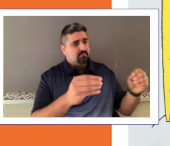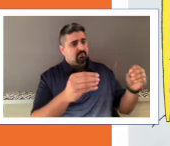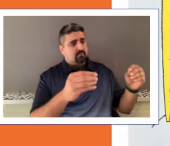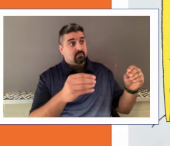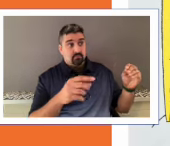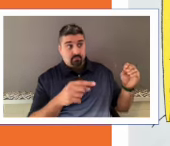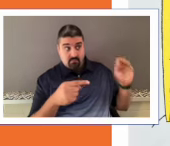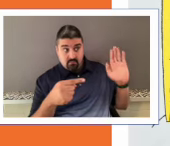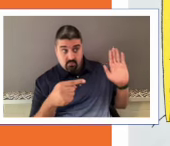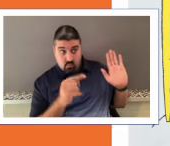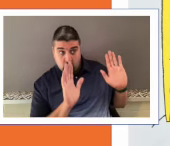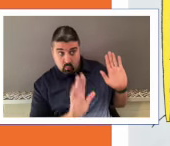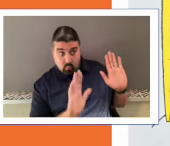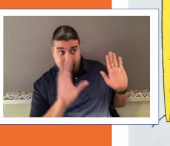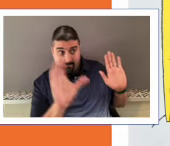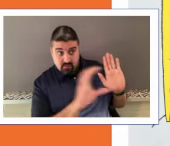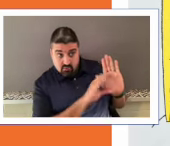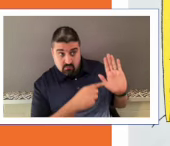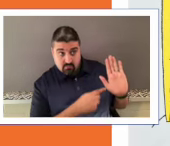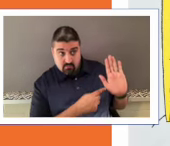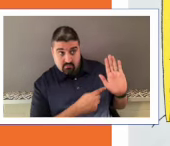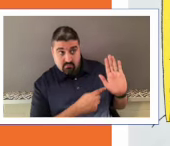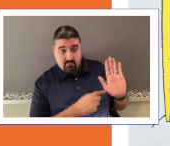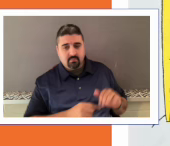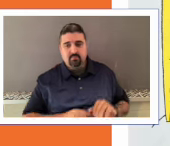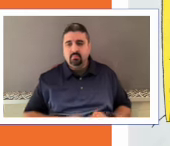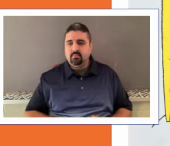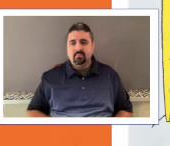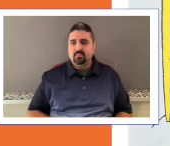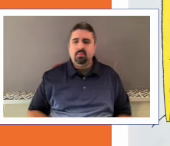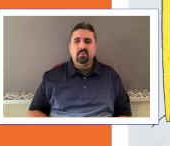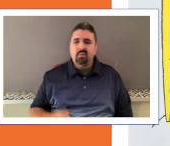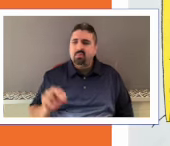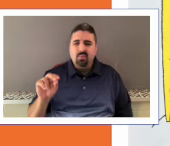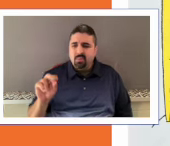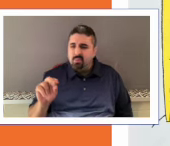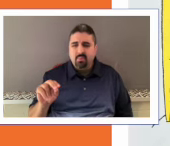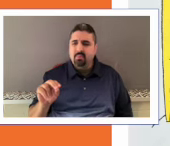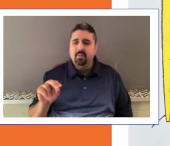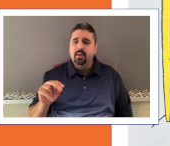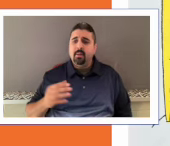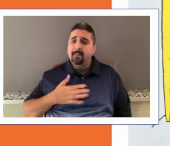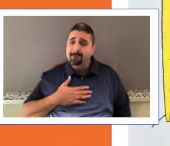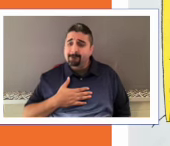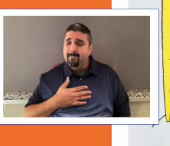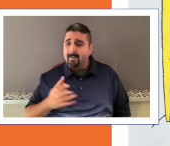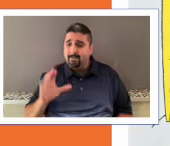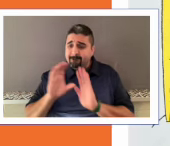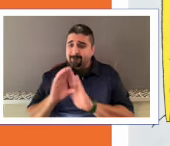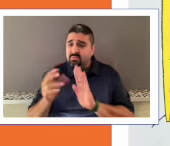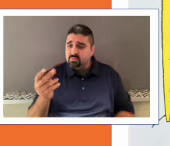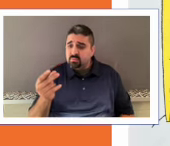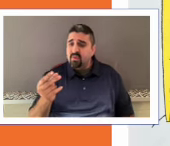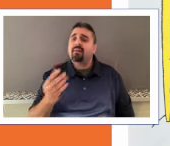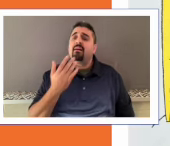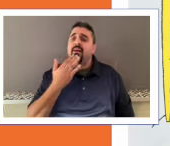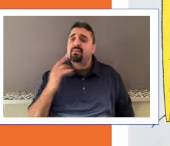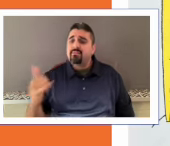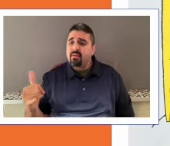Is this it? I asked. No, Annie said. My picture of Fang is